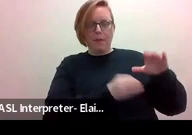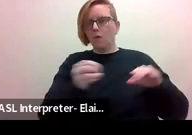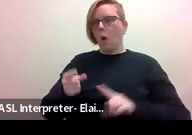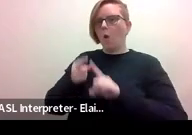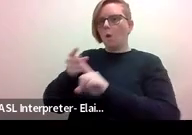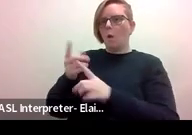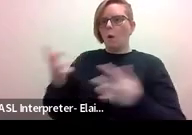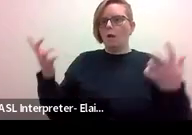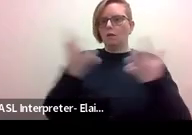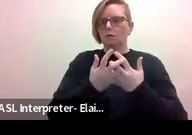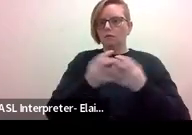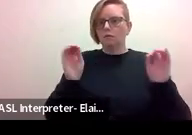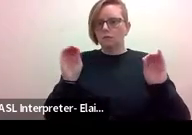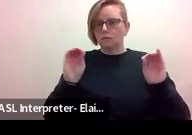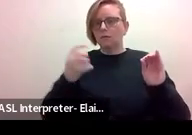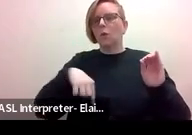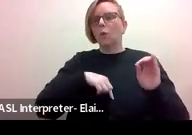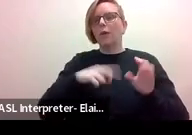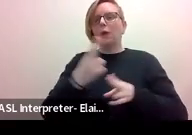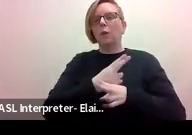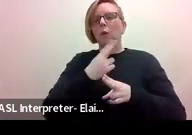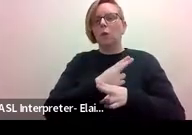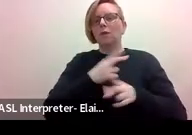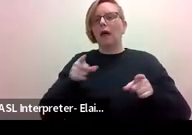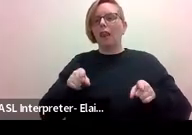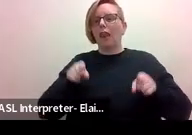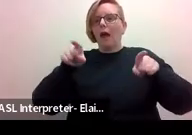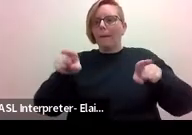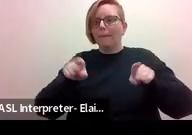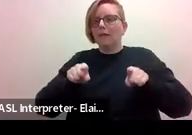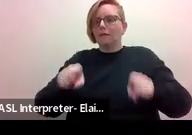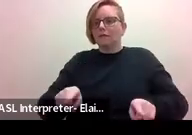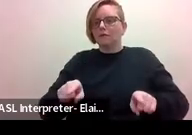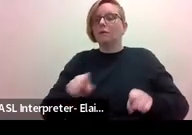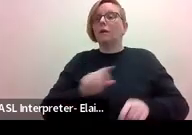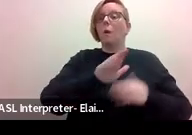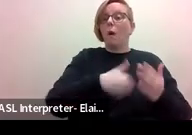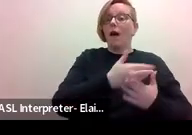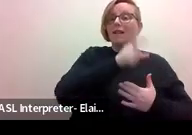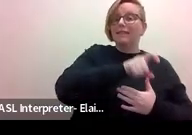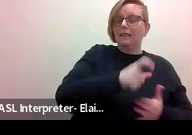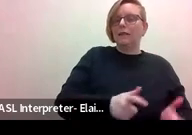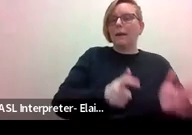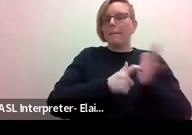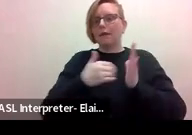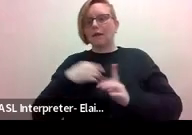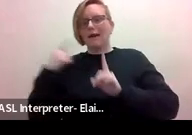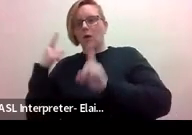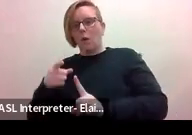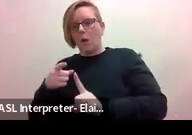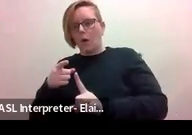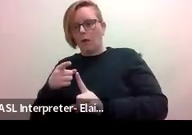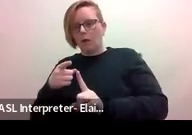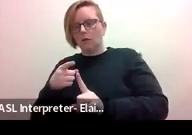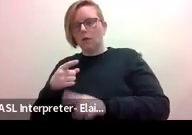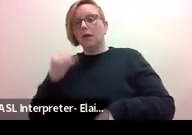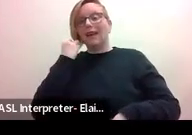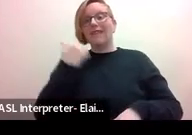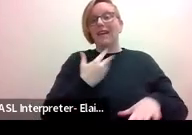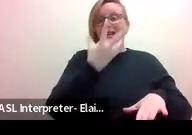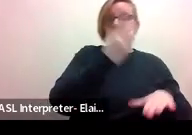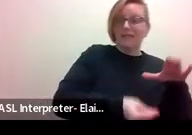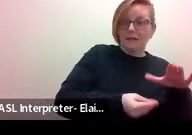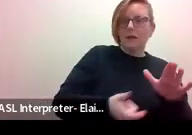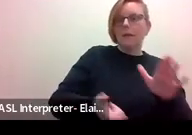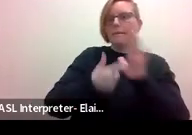a lot about alignment, and this is one of the places where that really is important. So if you identify a gap, there needs to be a goal,